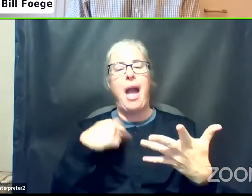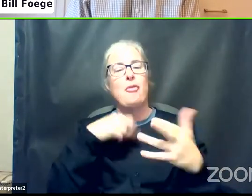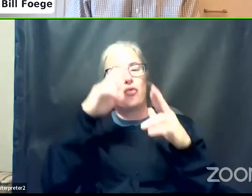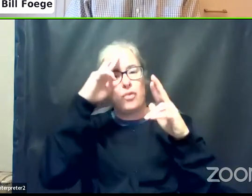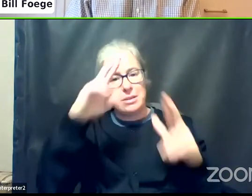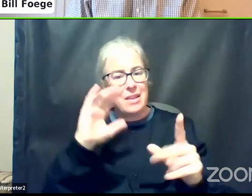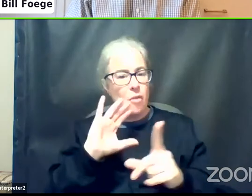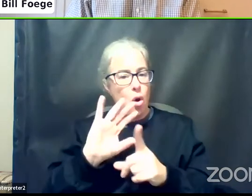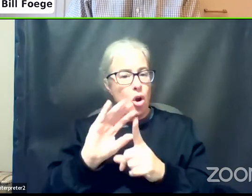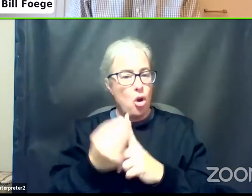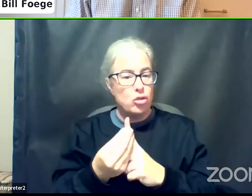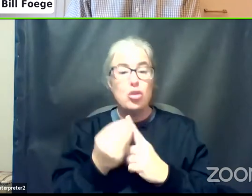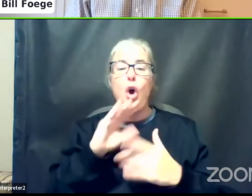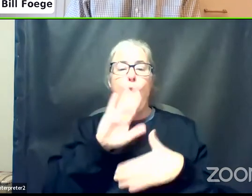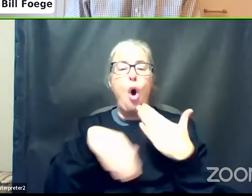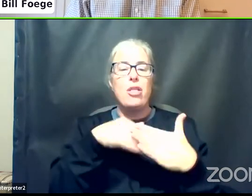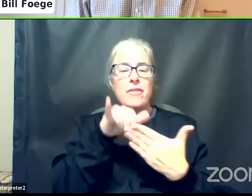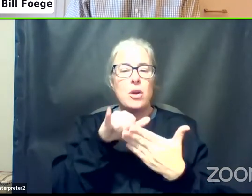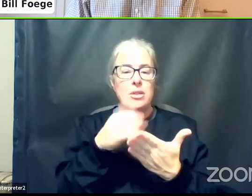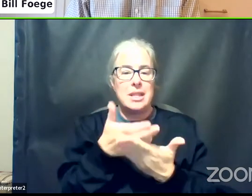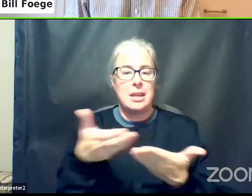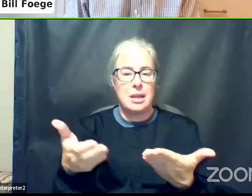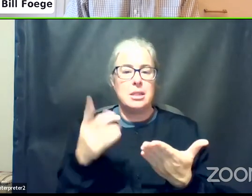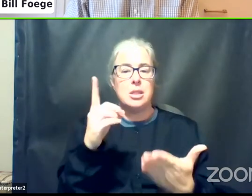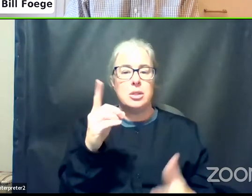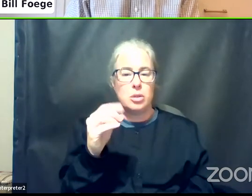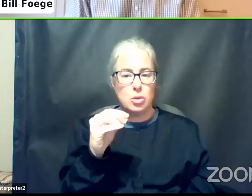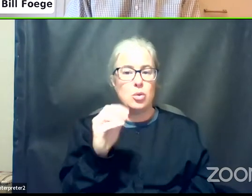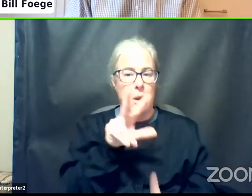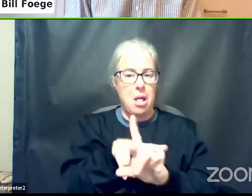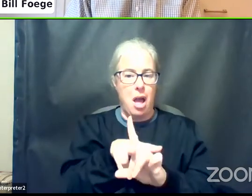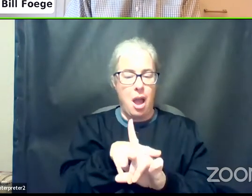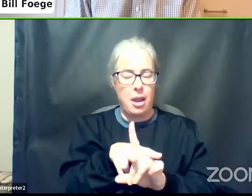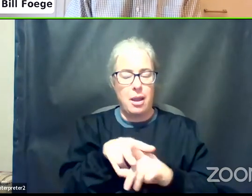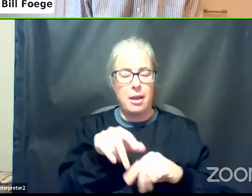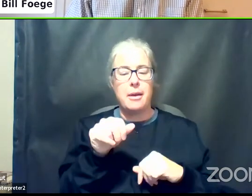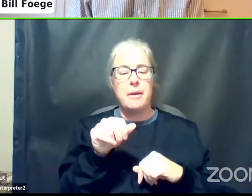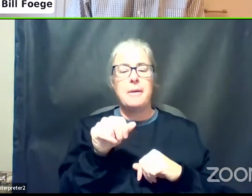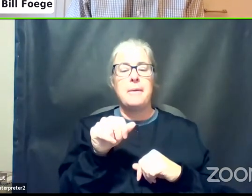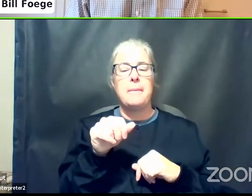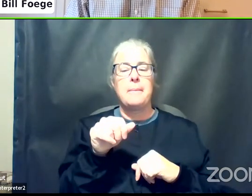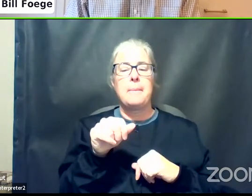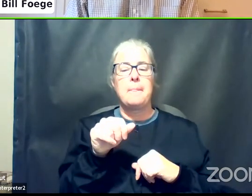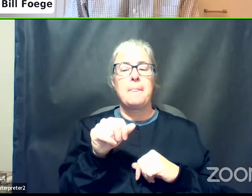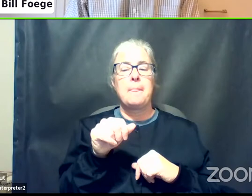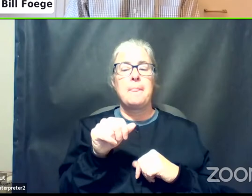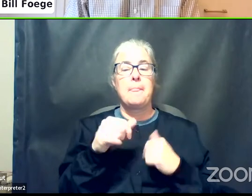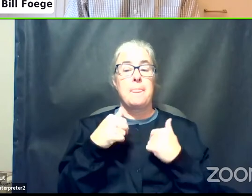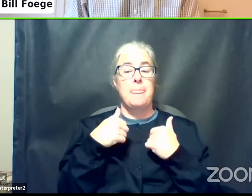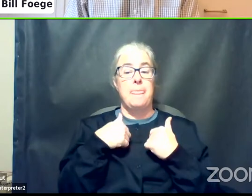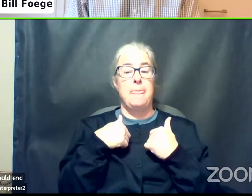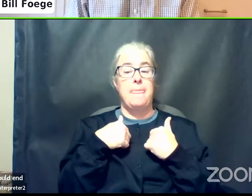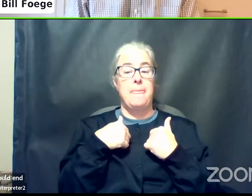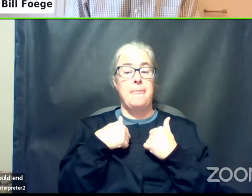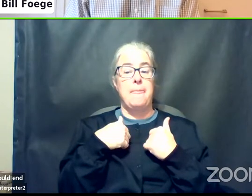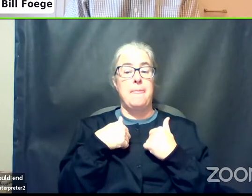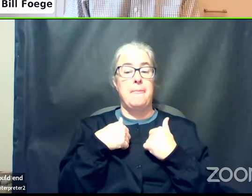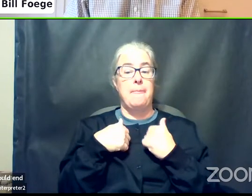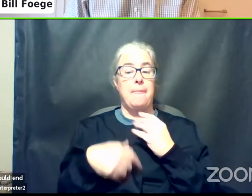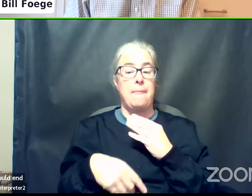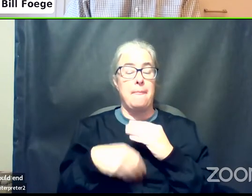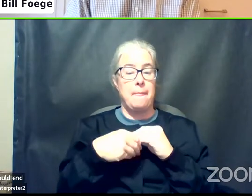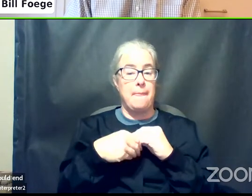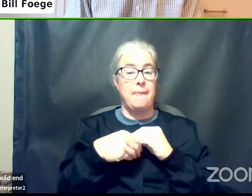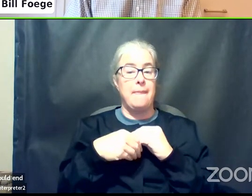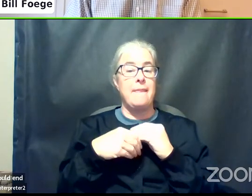culture all of these things do apply but I would end that answer